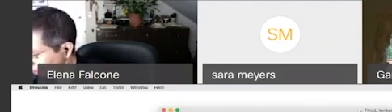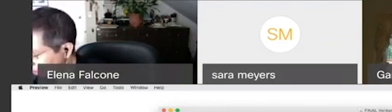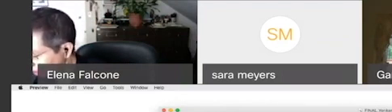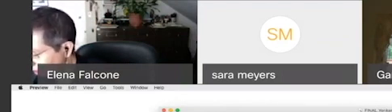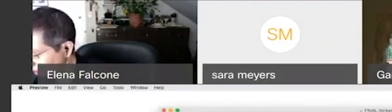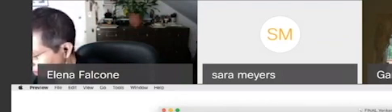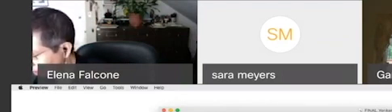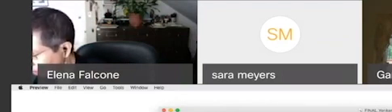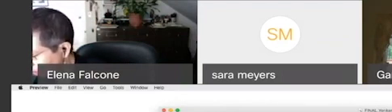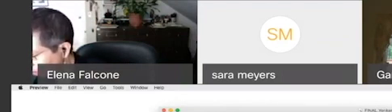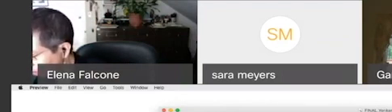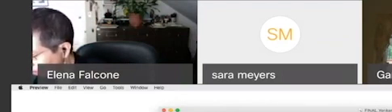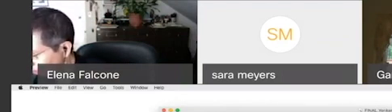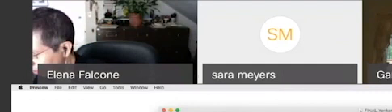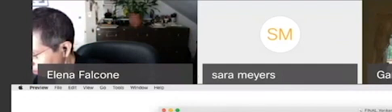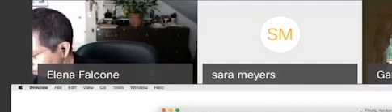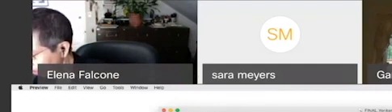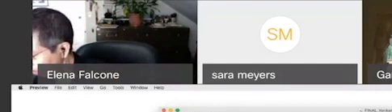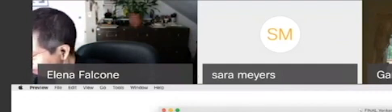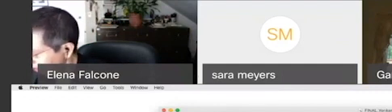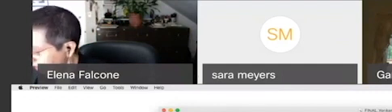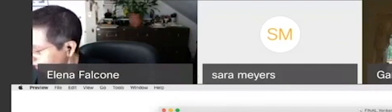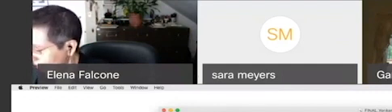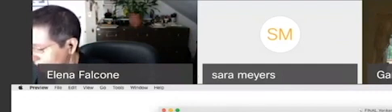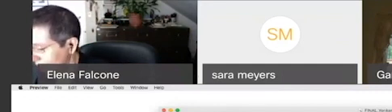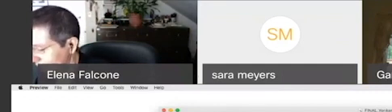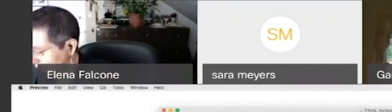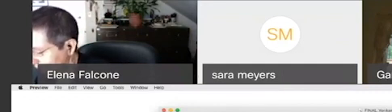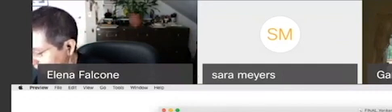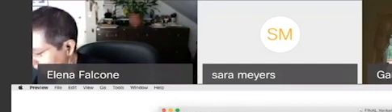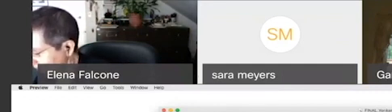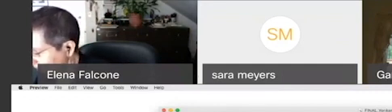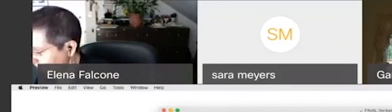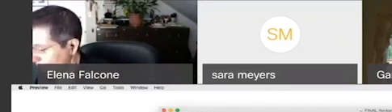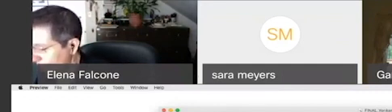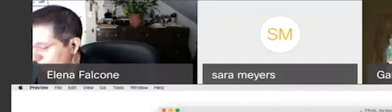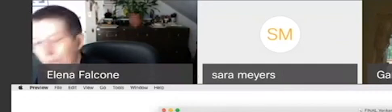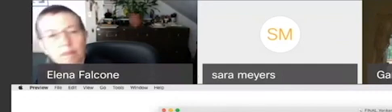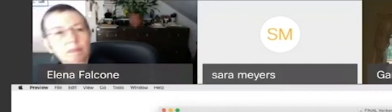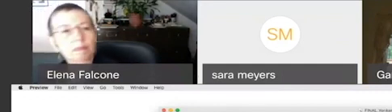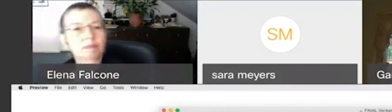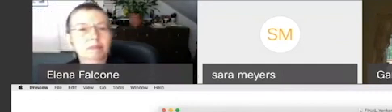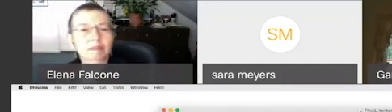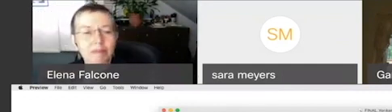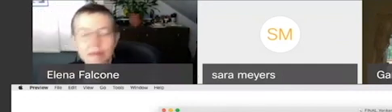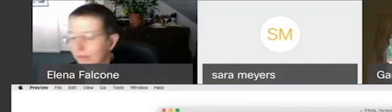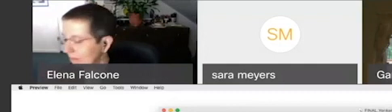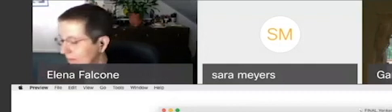look back will start on October 2020. All right, October 2020. So that means that